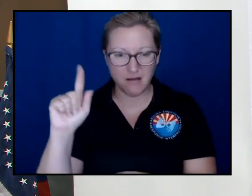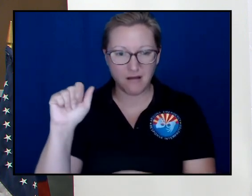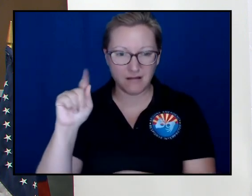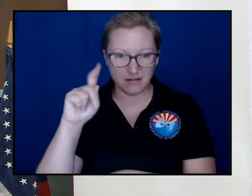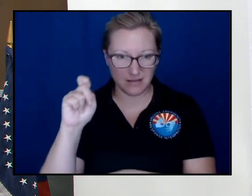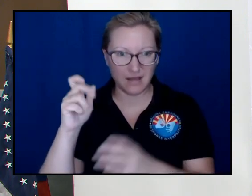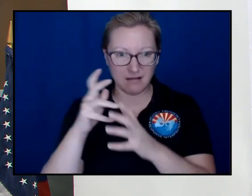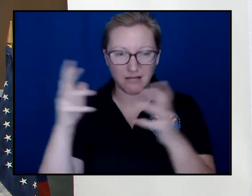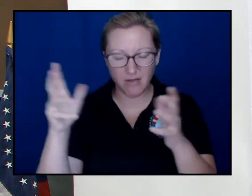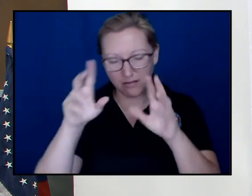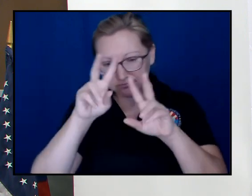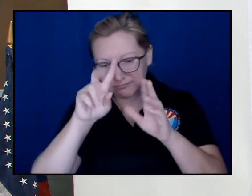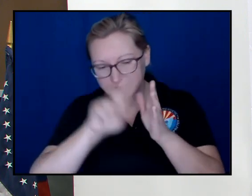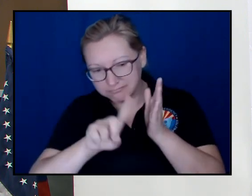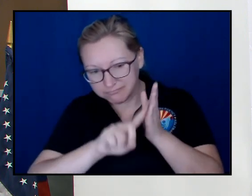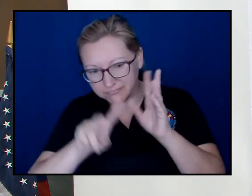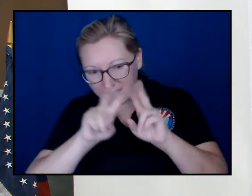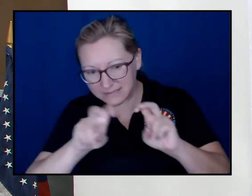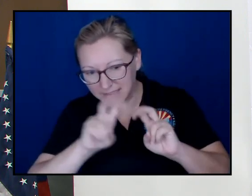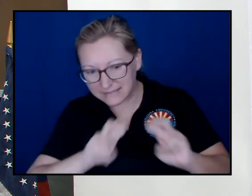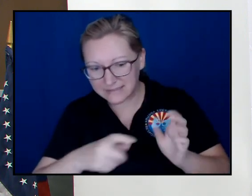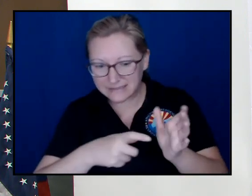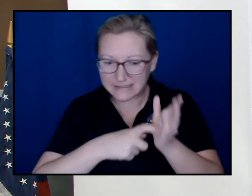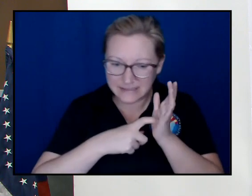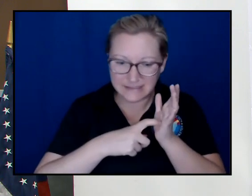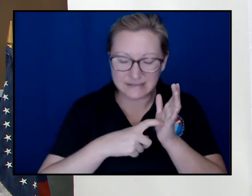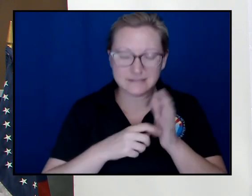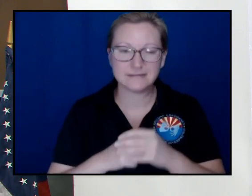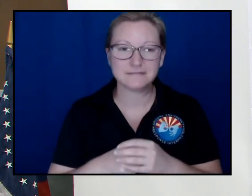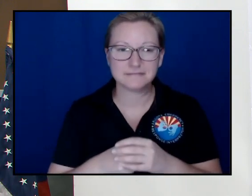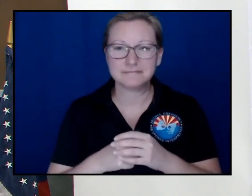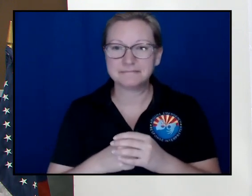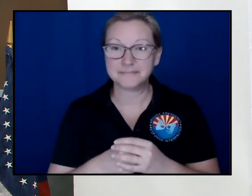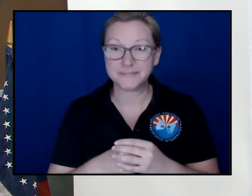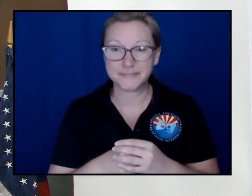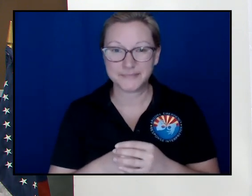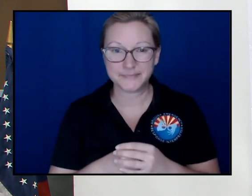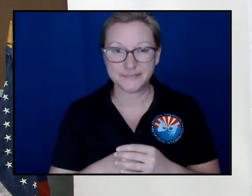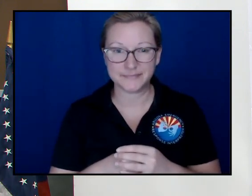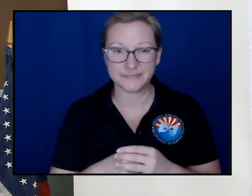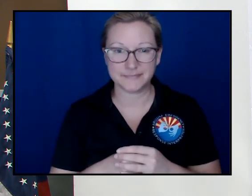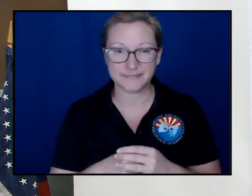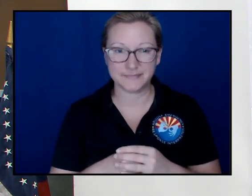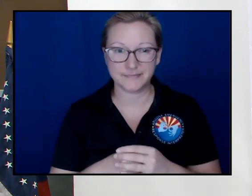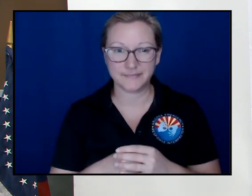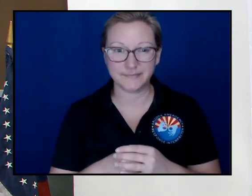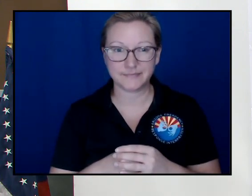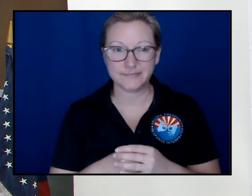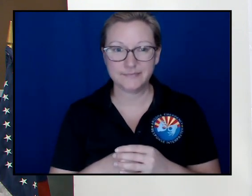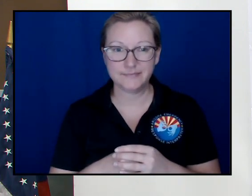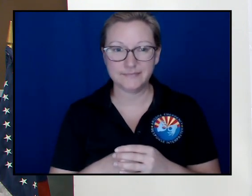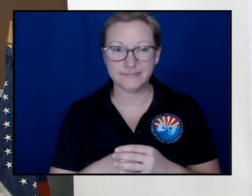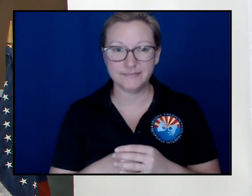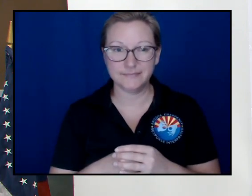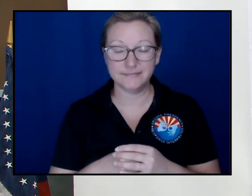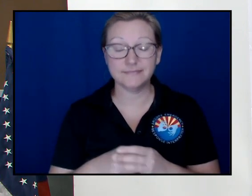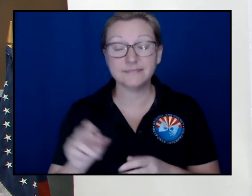all that since we last updated here. And then going into North